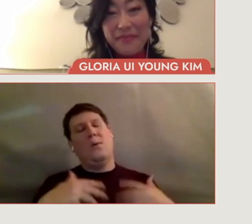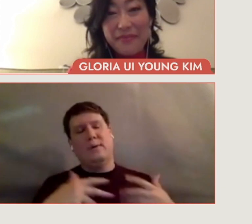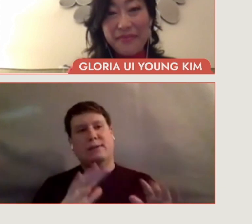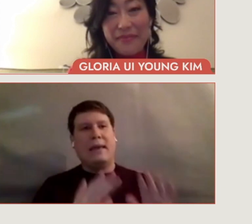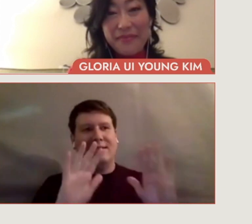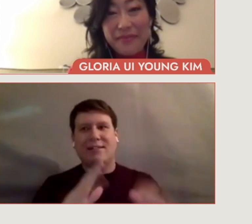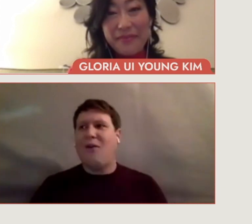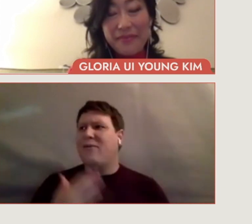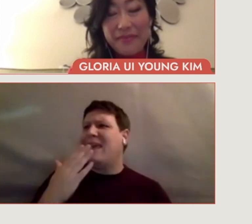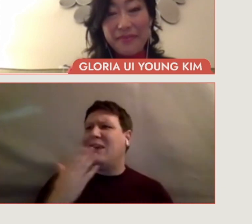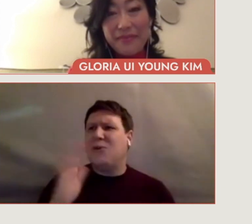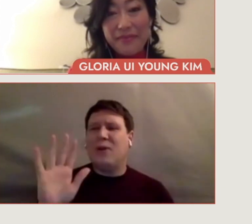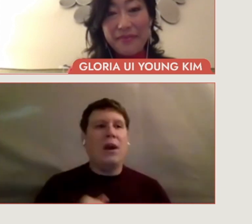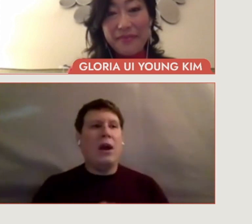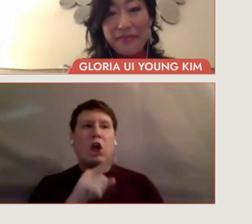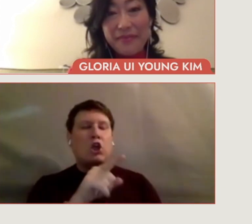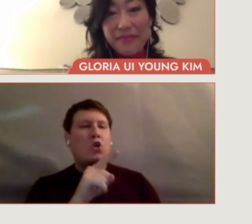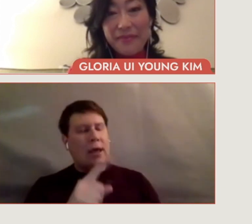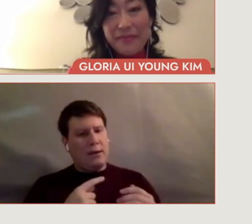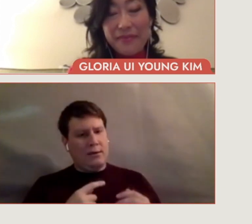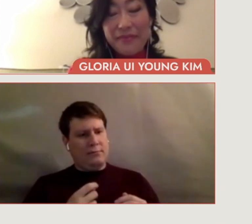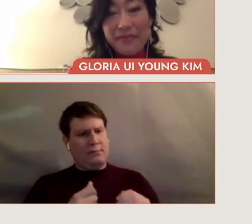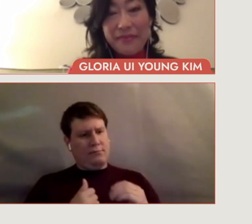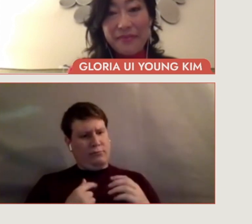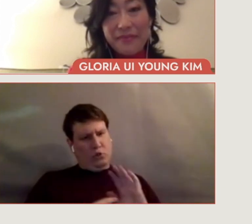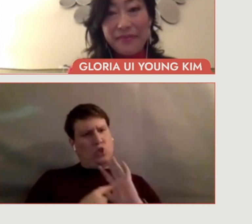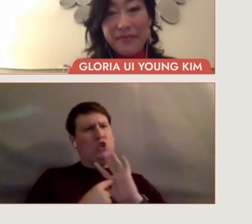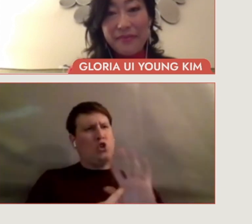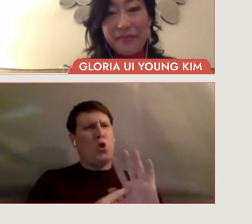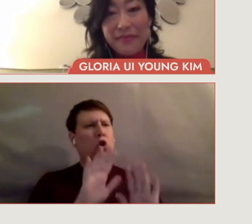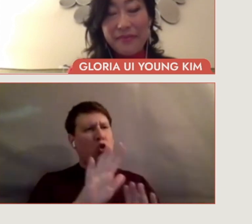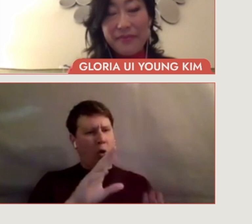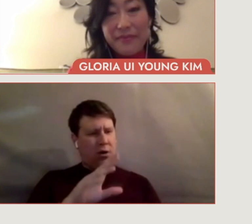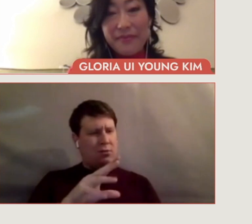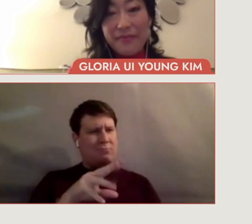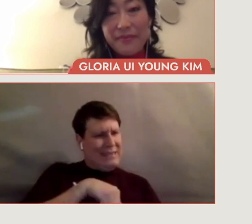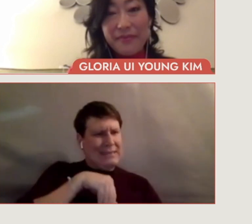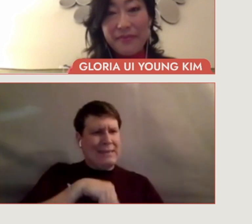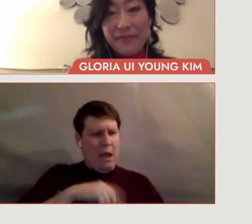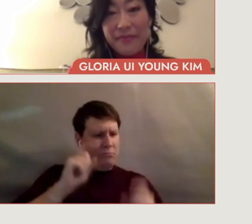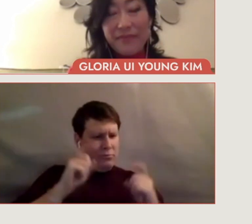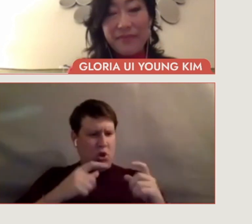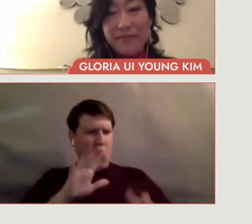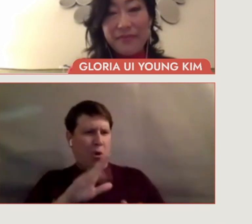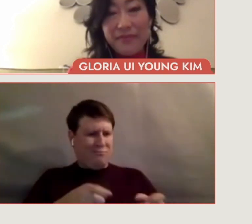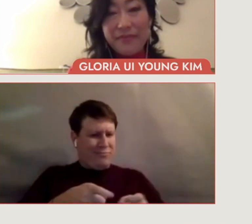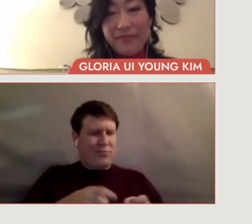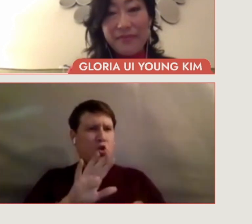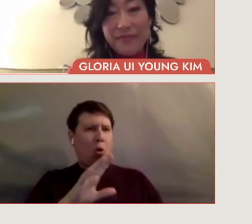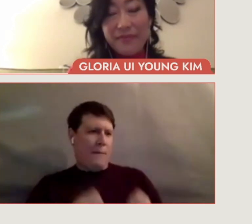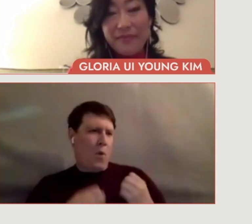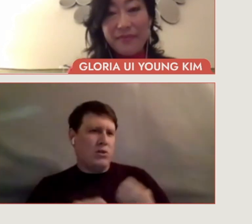Let's see. You had to convey turbulent emotions of a child facing great instability. How did you manage to get into the character of Mona, especially in the